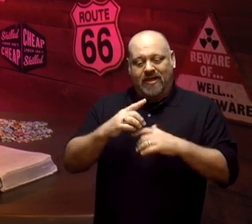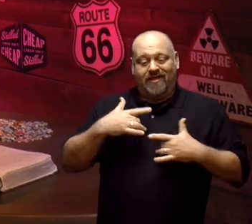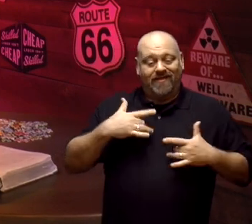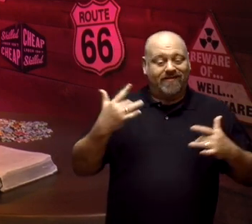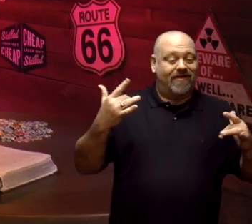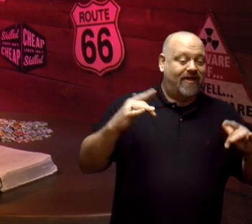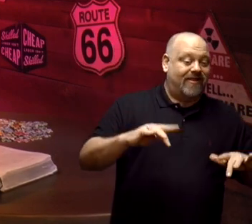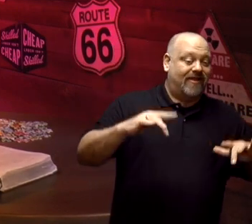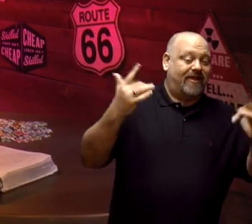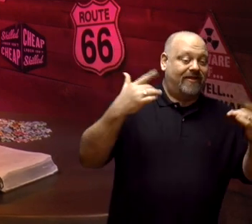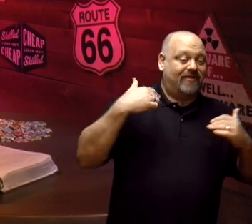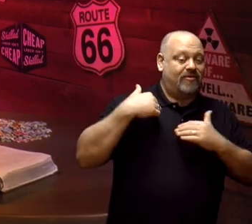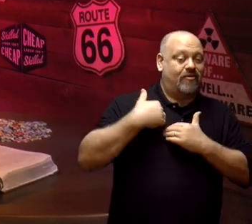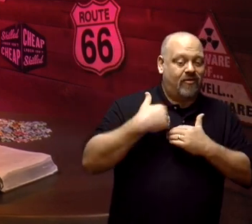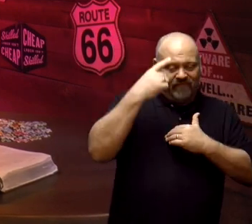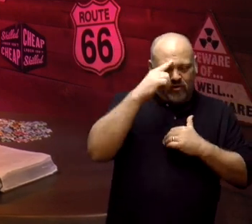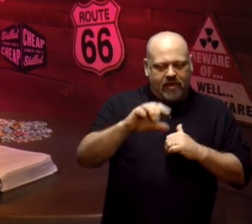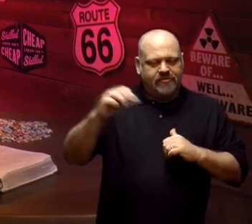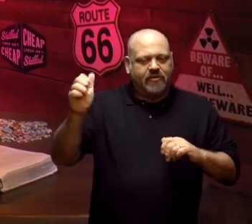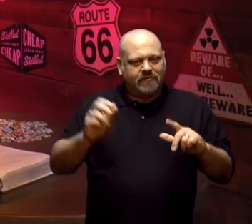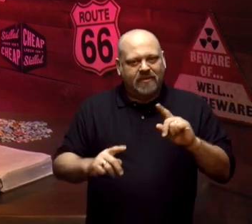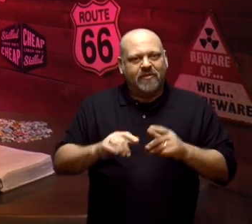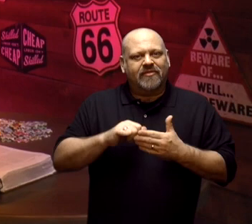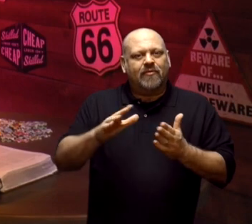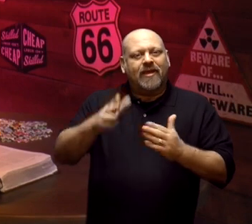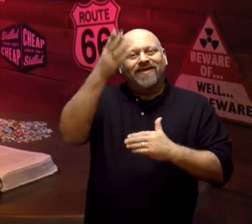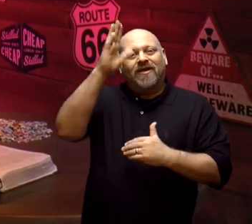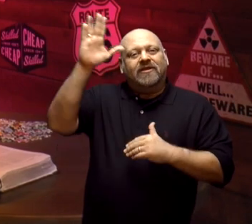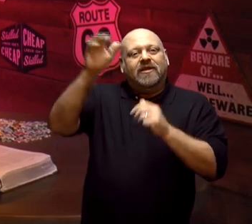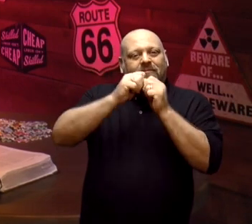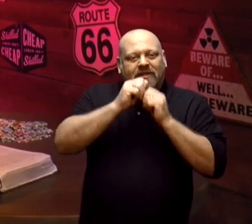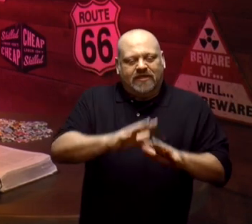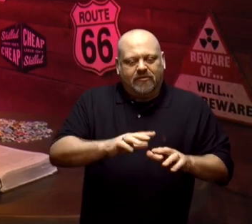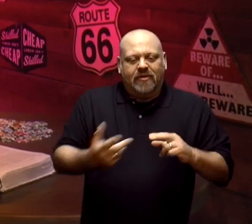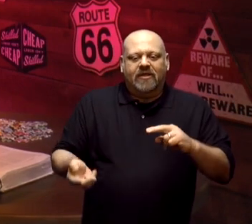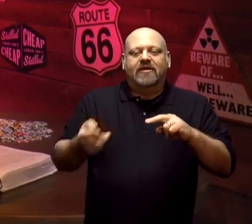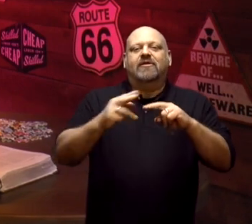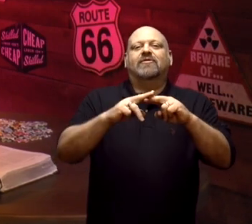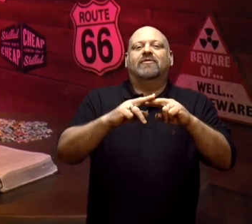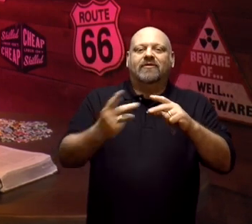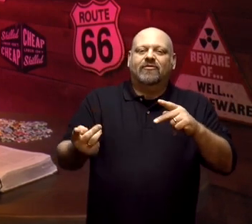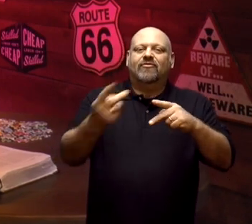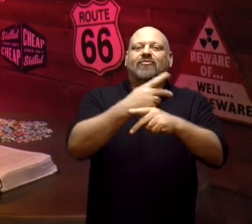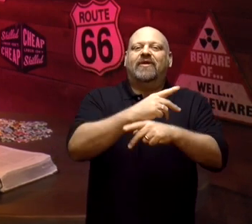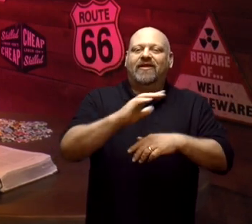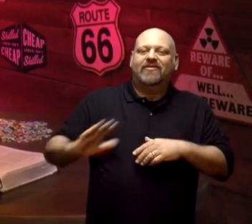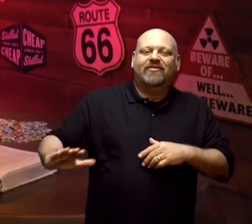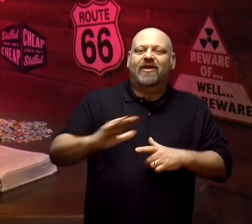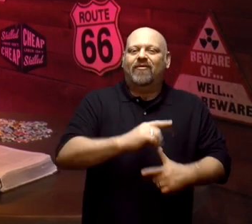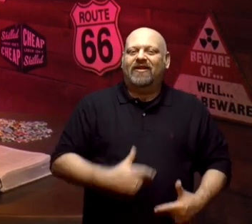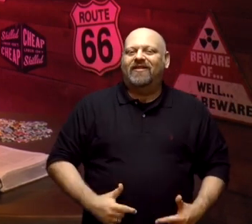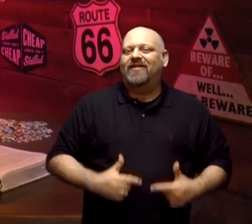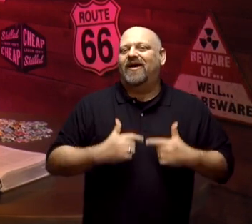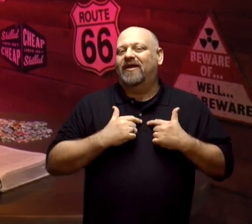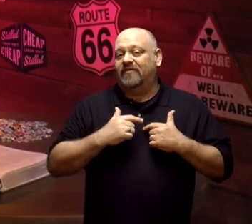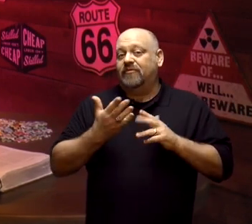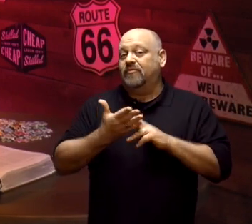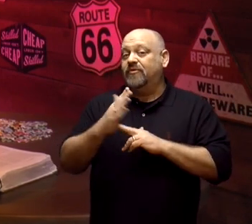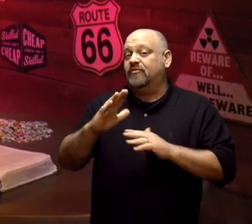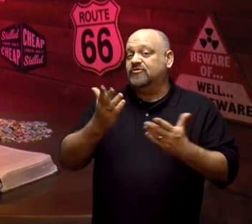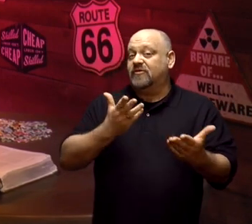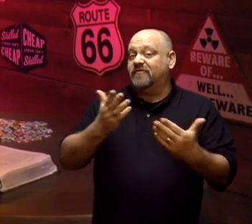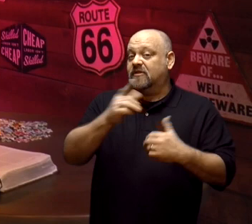the load for others so that the blessings of God will be multiplied in their lives and through their service to the